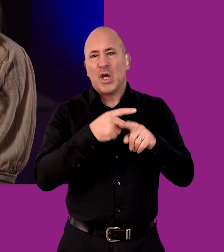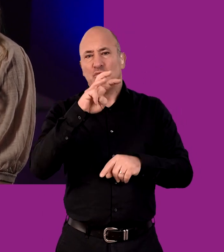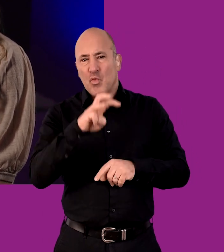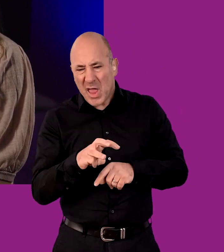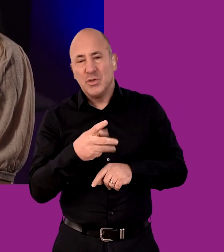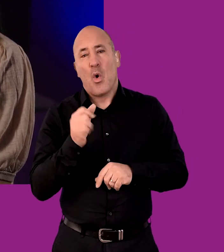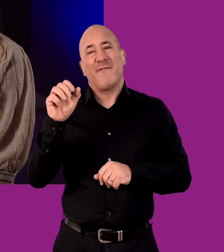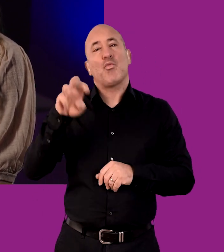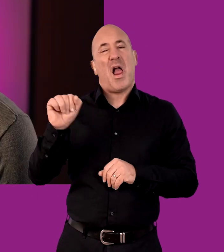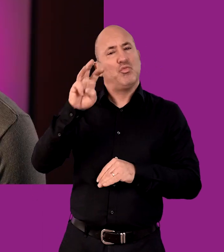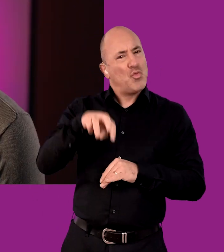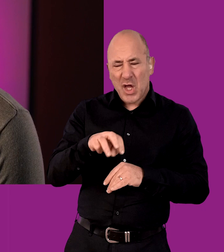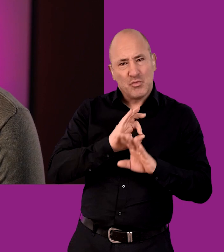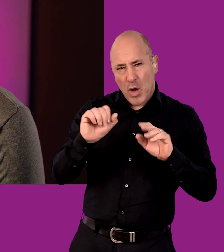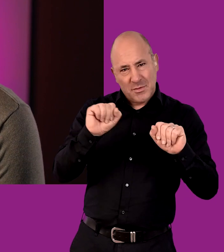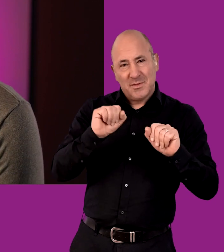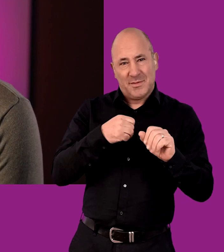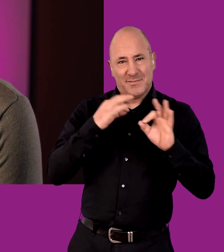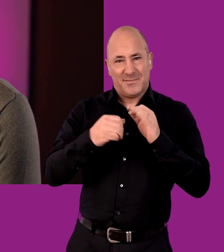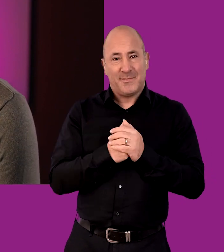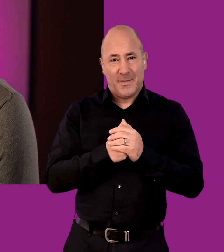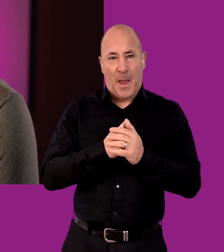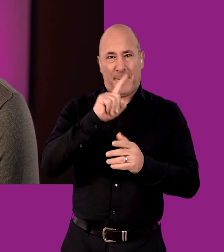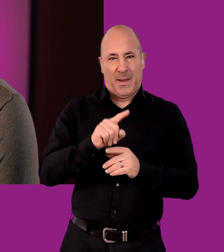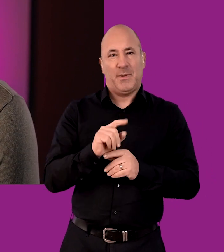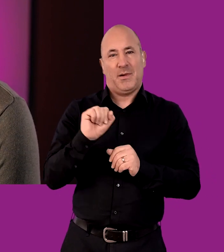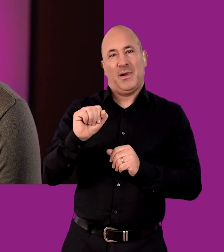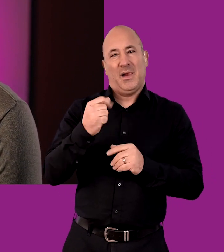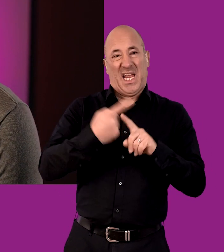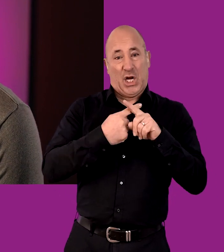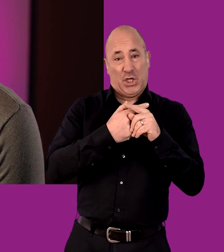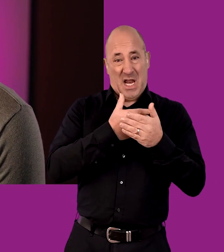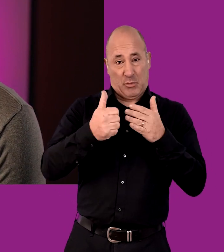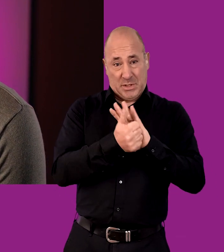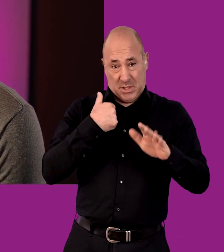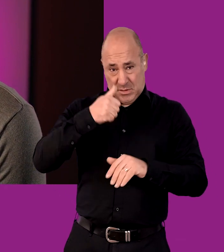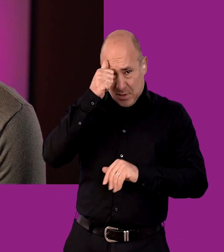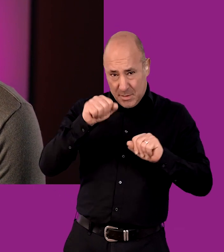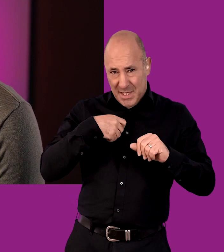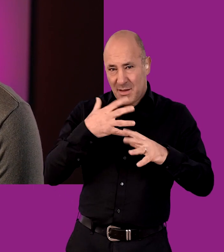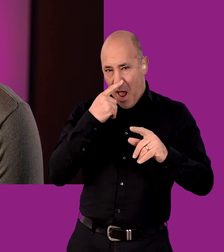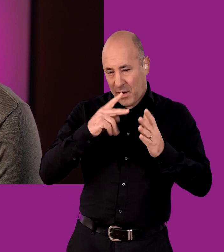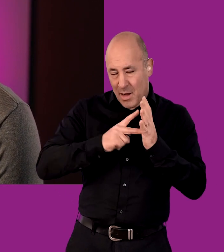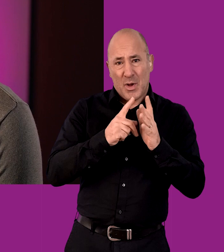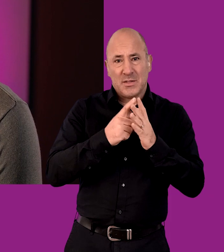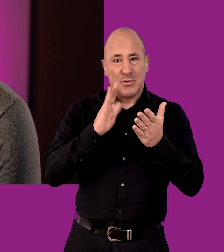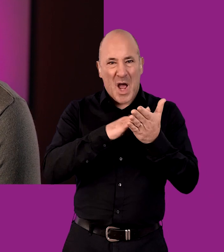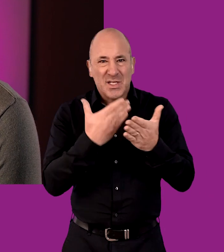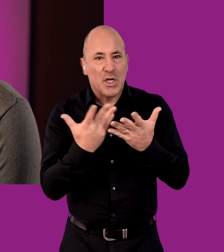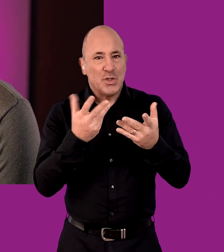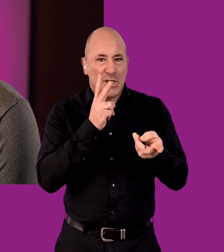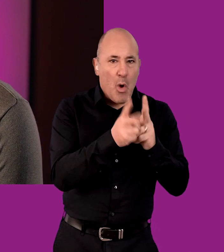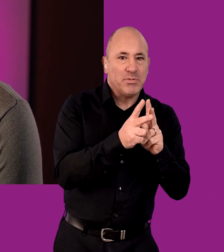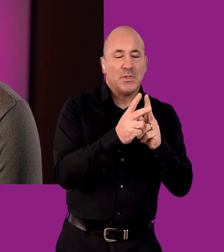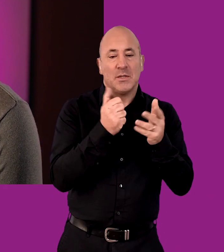English or Welsh in Wales. Knowing people's English language skills helps to plan and improve translation, interpretation and